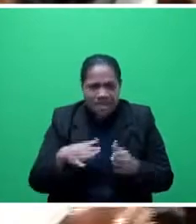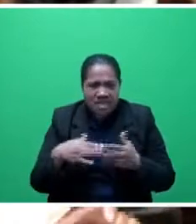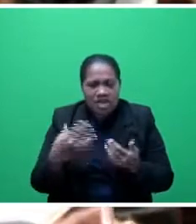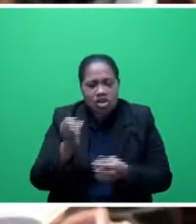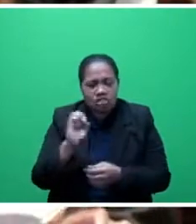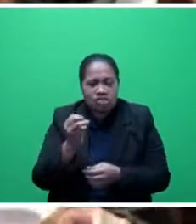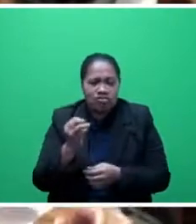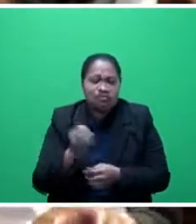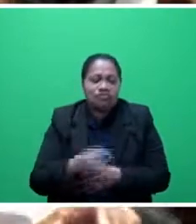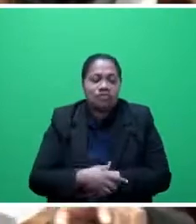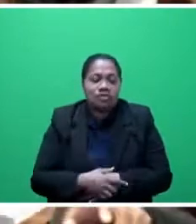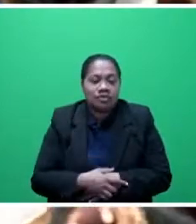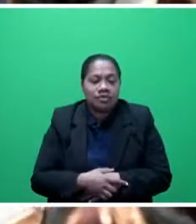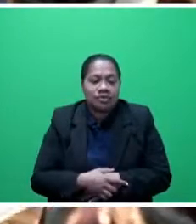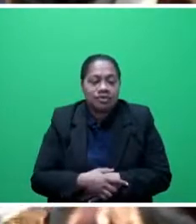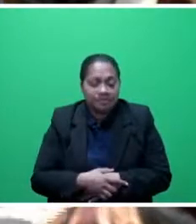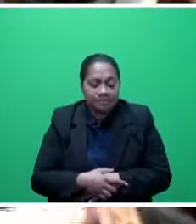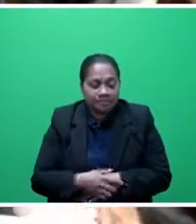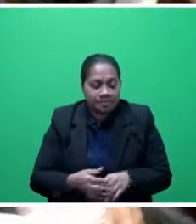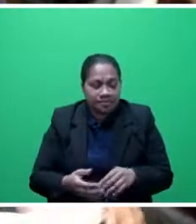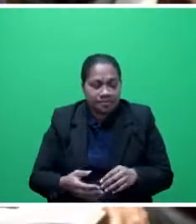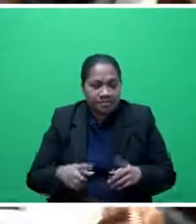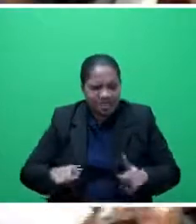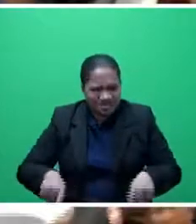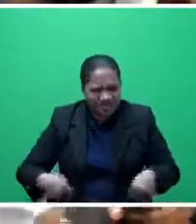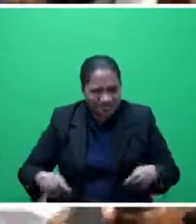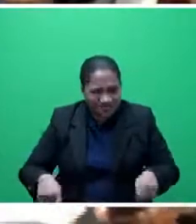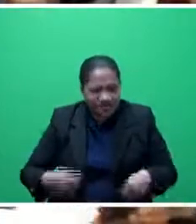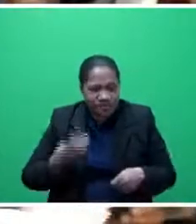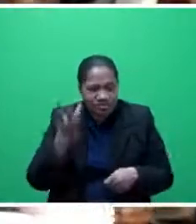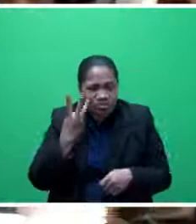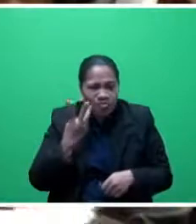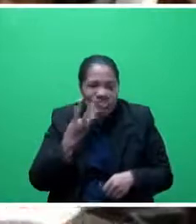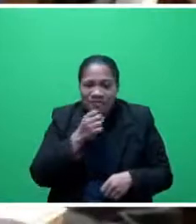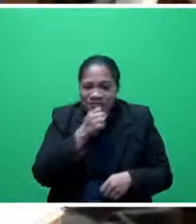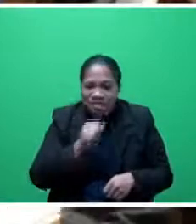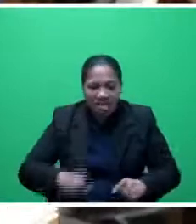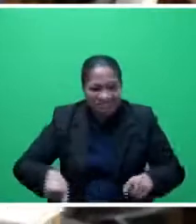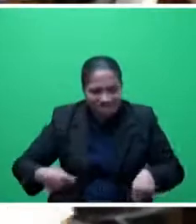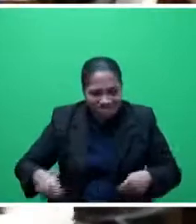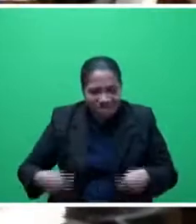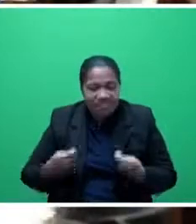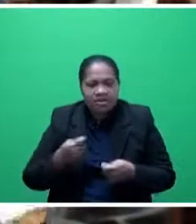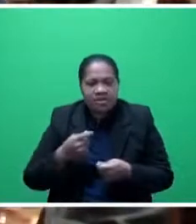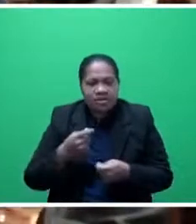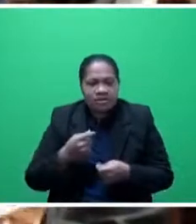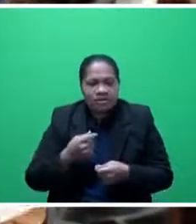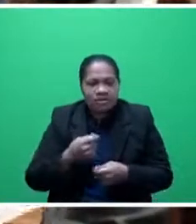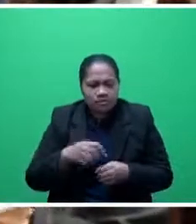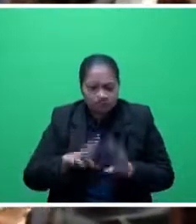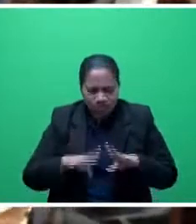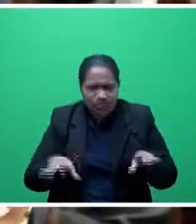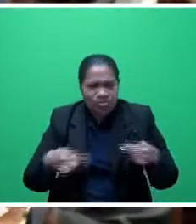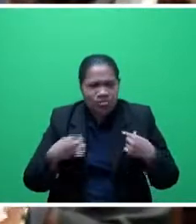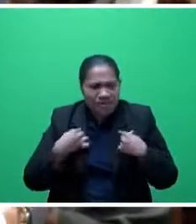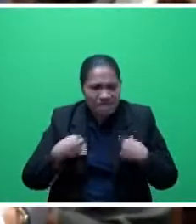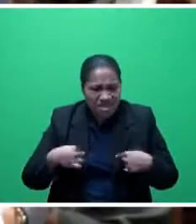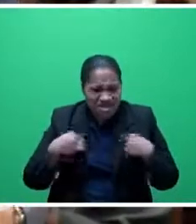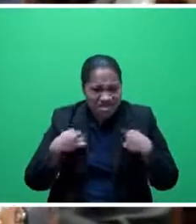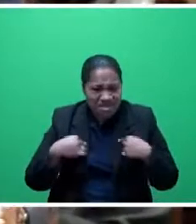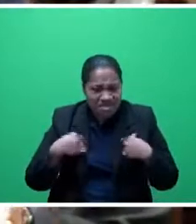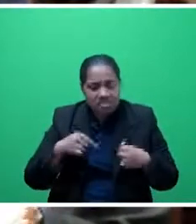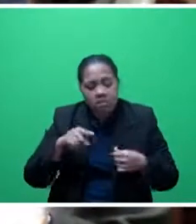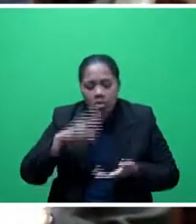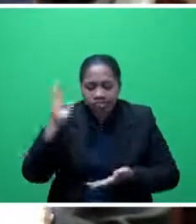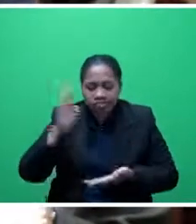it. Undergarments, women's undergarments, men's undergarments, kids' vests have all been reduced to 0% because